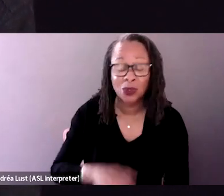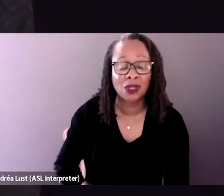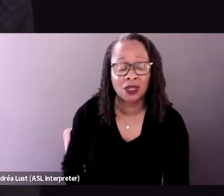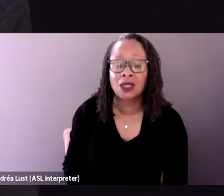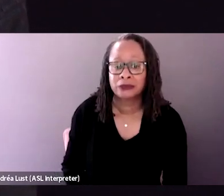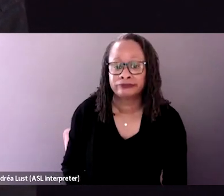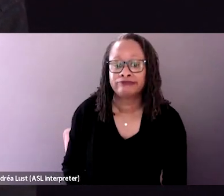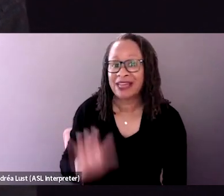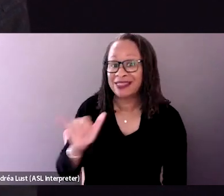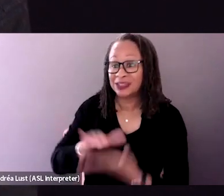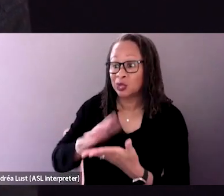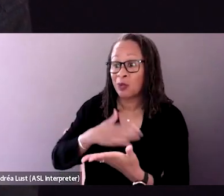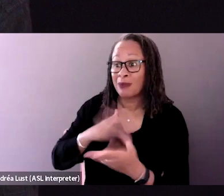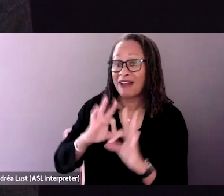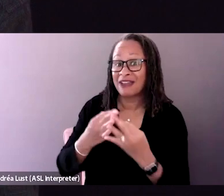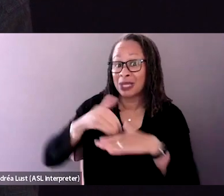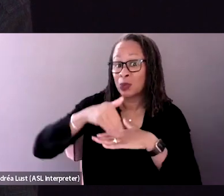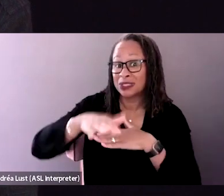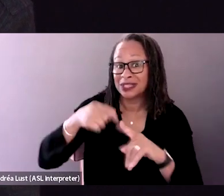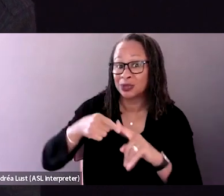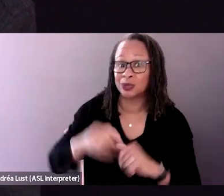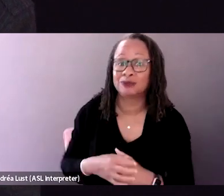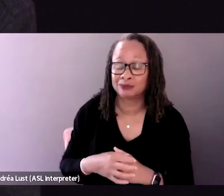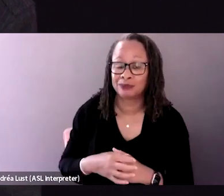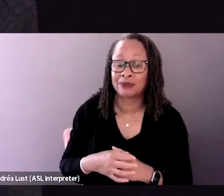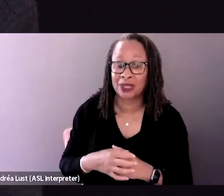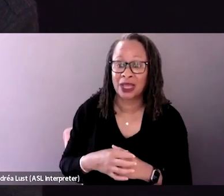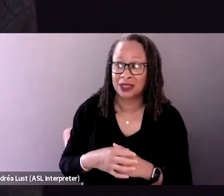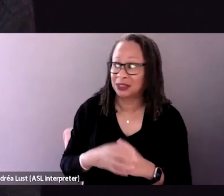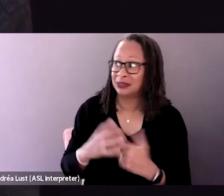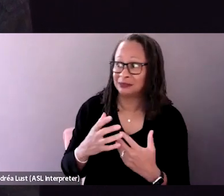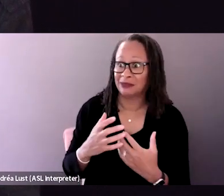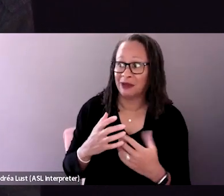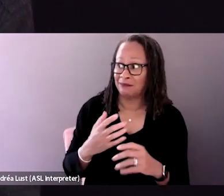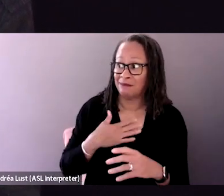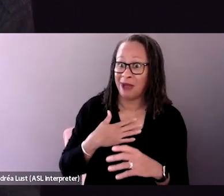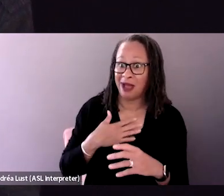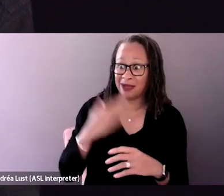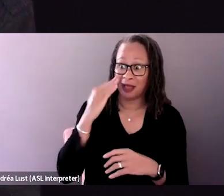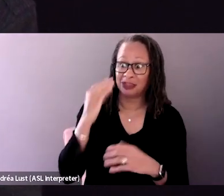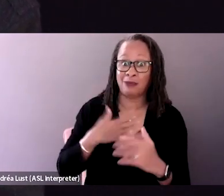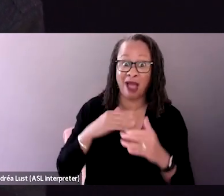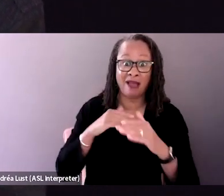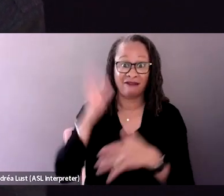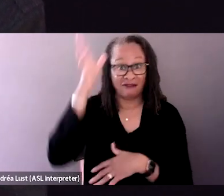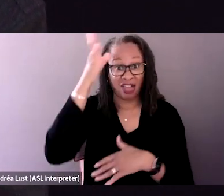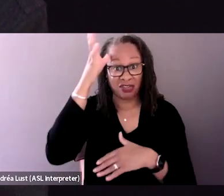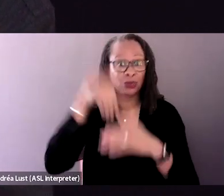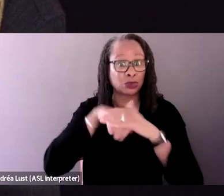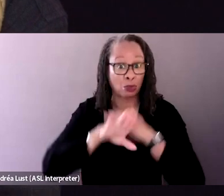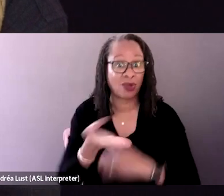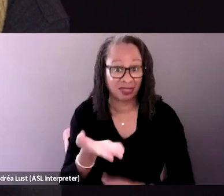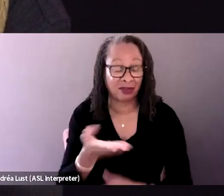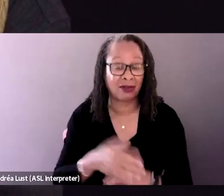the school that my family was sent to, and where, to the best of my knowledge, my father was born. So you